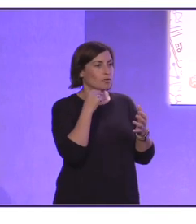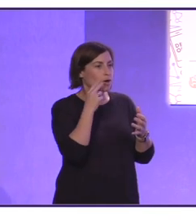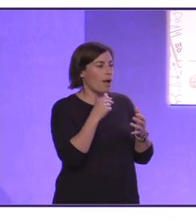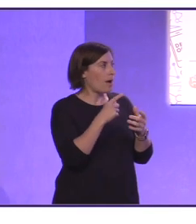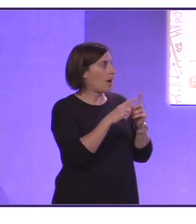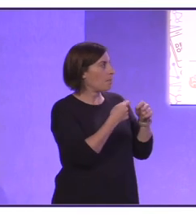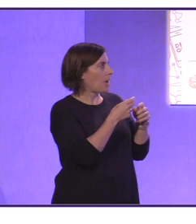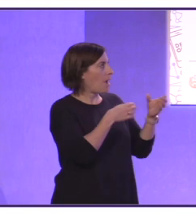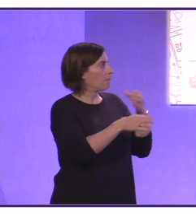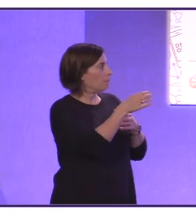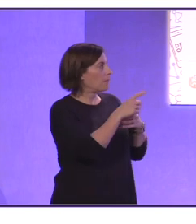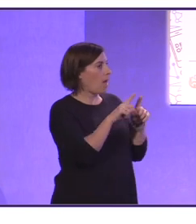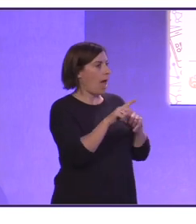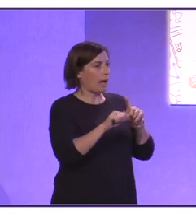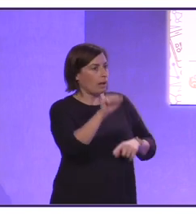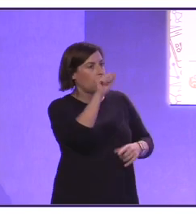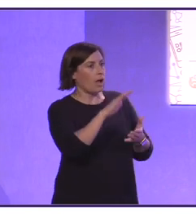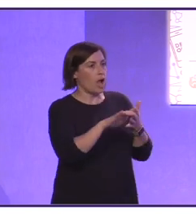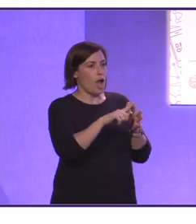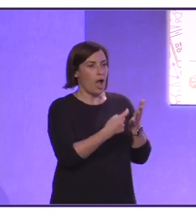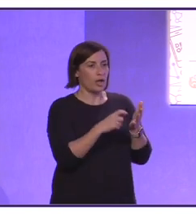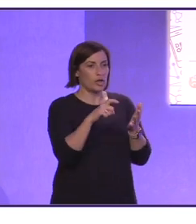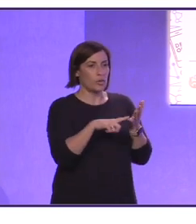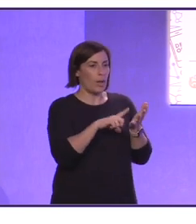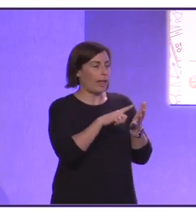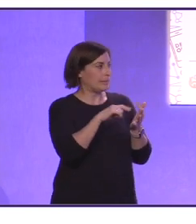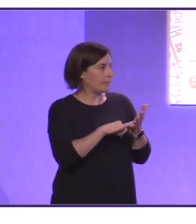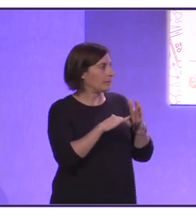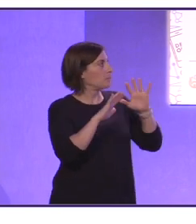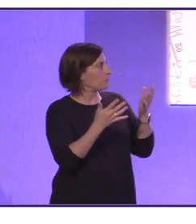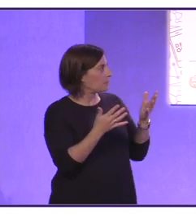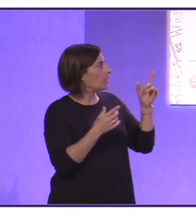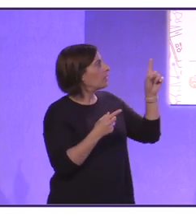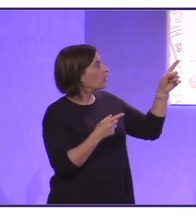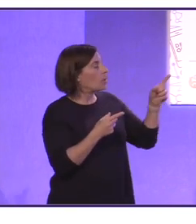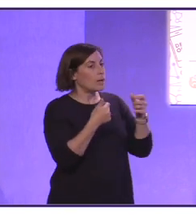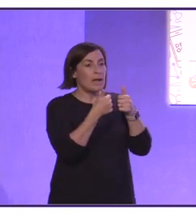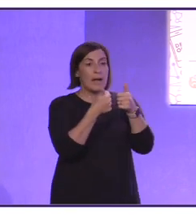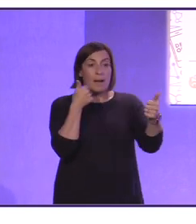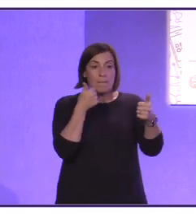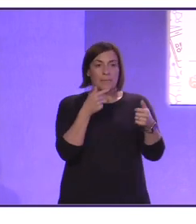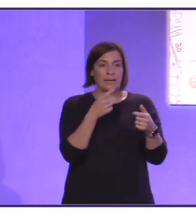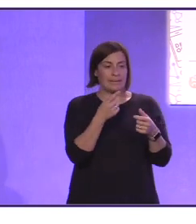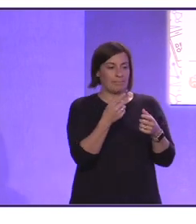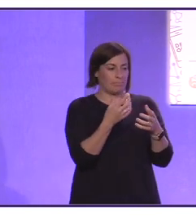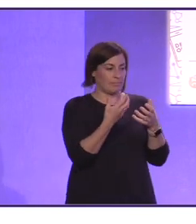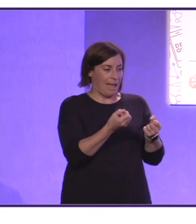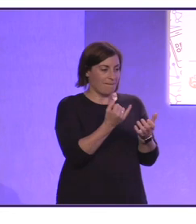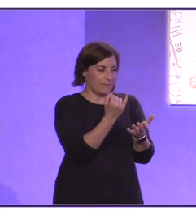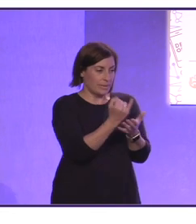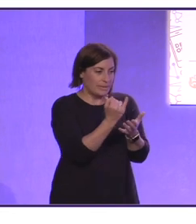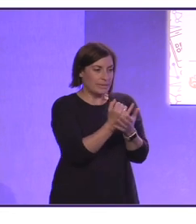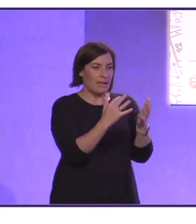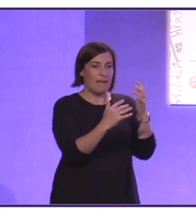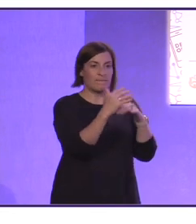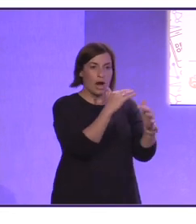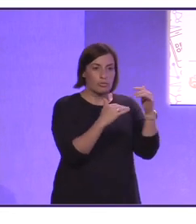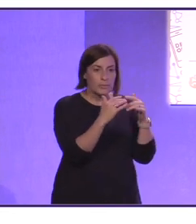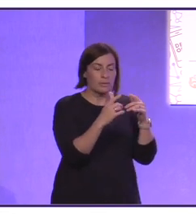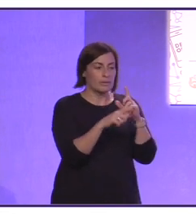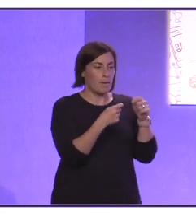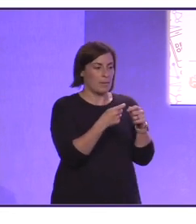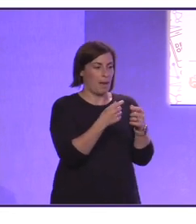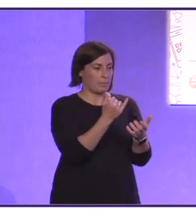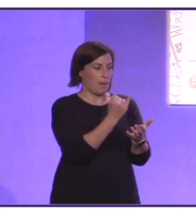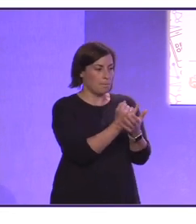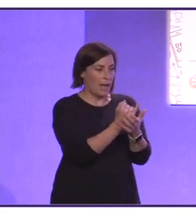These environments are bad for the people in them. They're bad for the companies that that host them. They're bad for the industries by reputation. They're bad for the